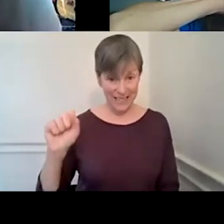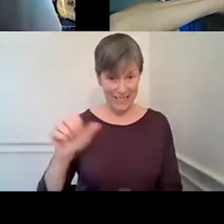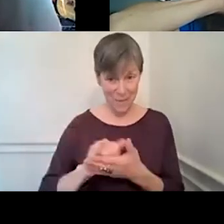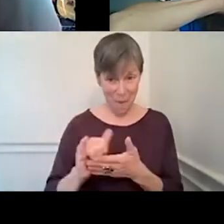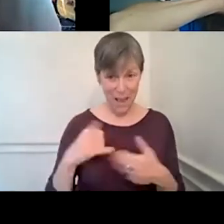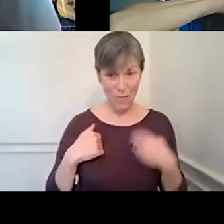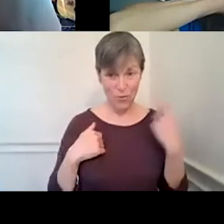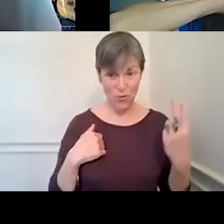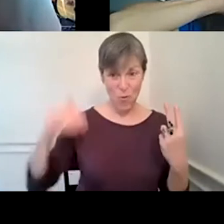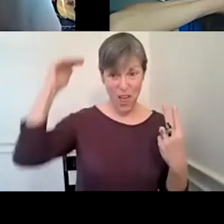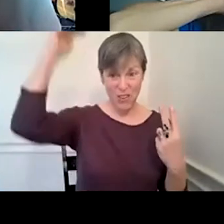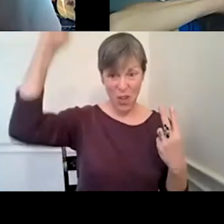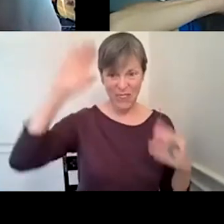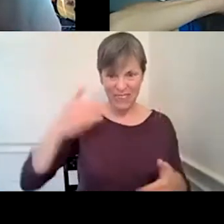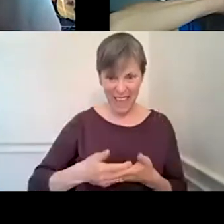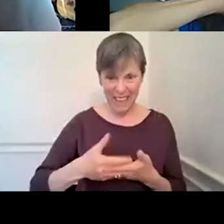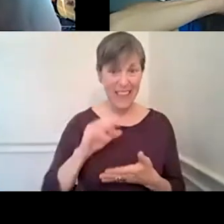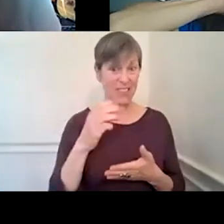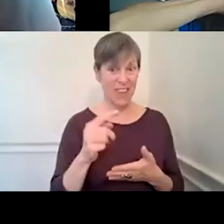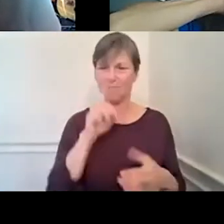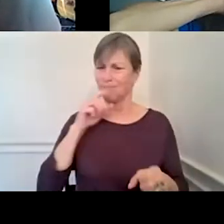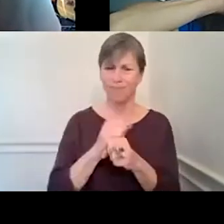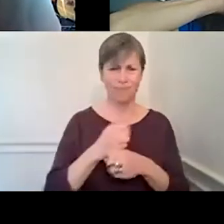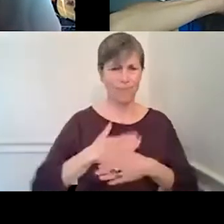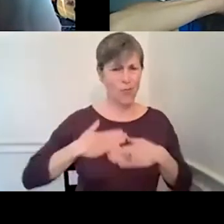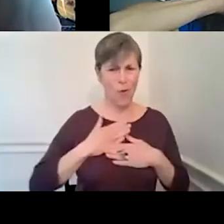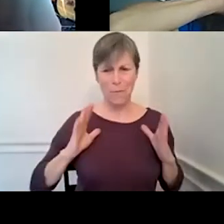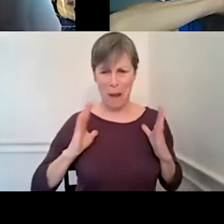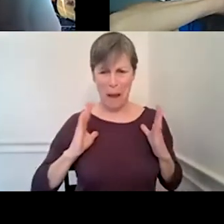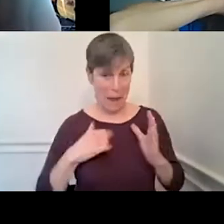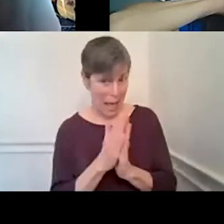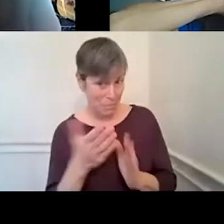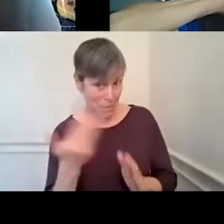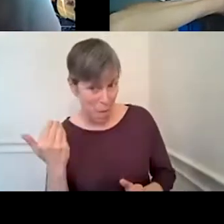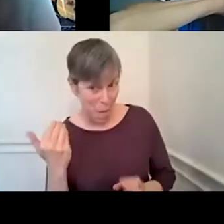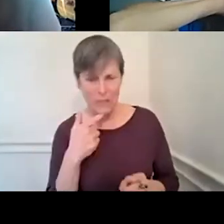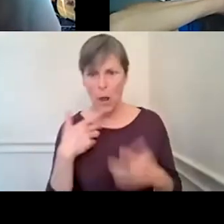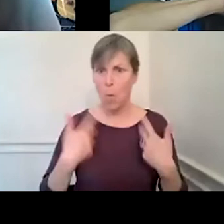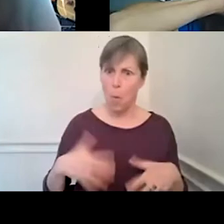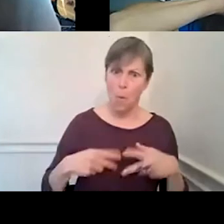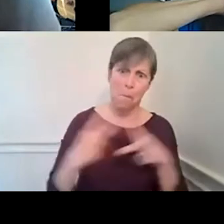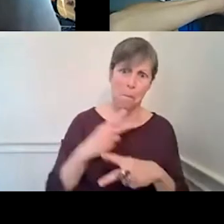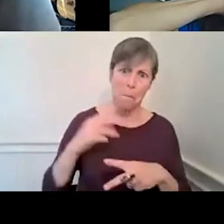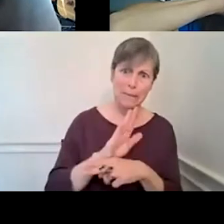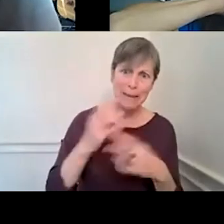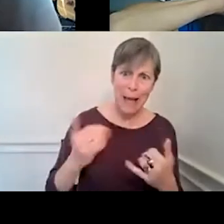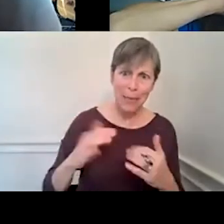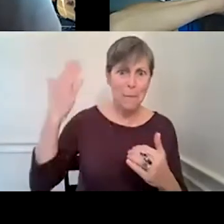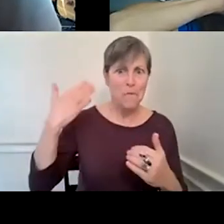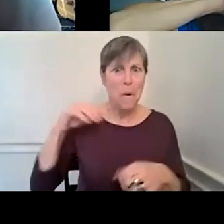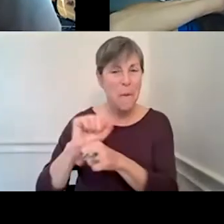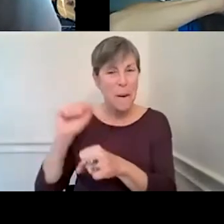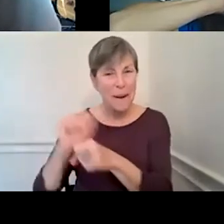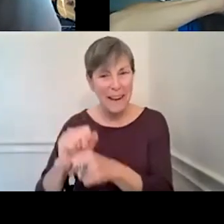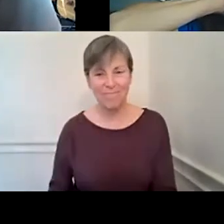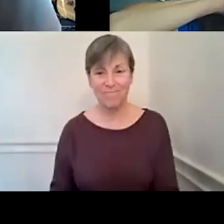sons, and Chet is really enjoying his retirement. I asked him about that before, and he said he's busier now than he was when he was in industry. So